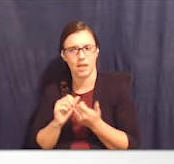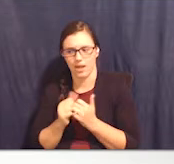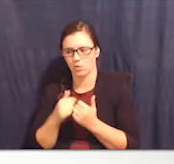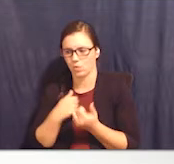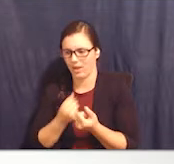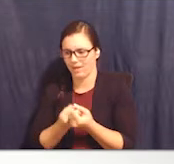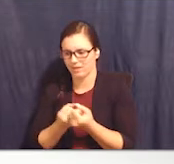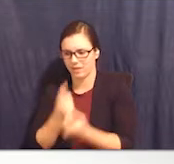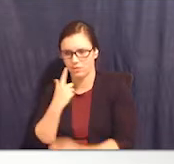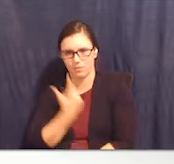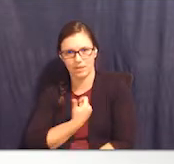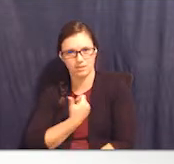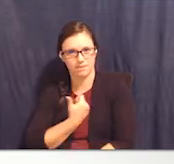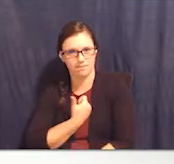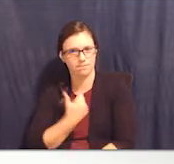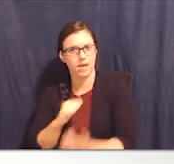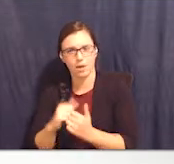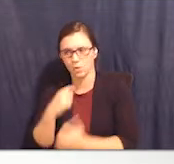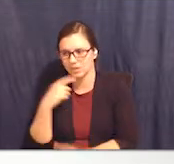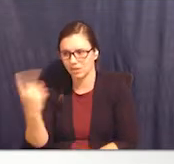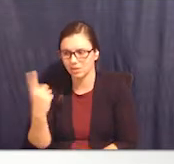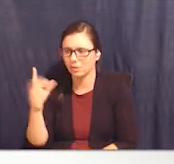live down in Key West